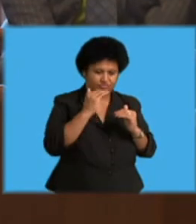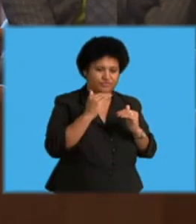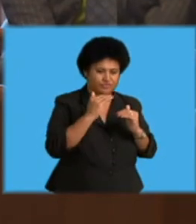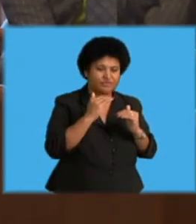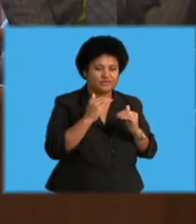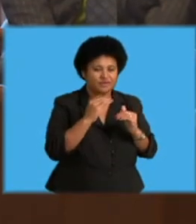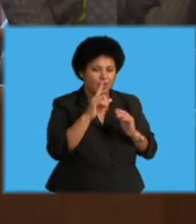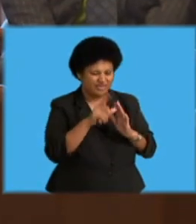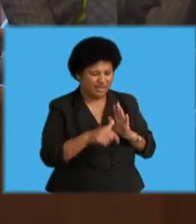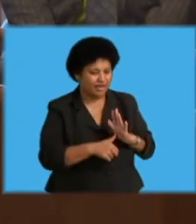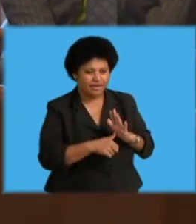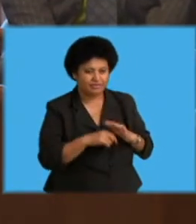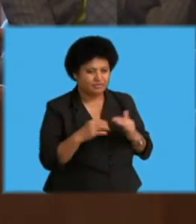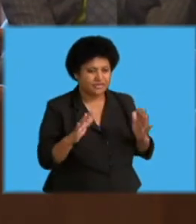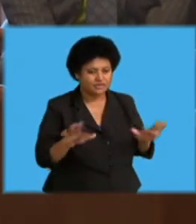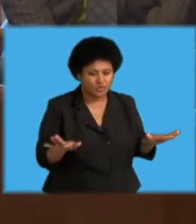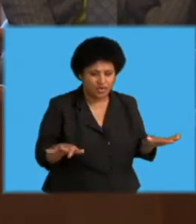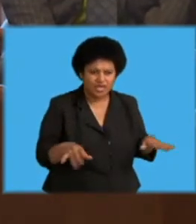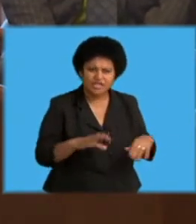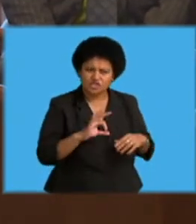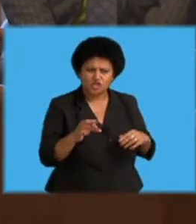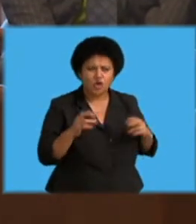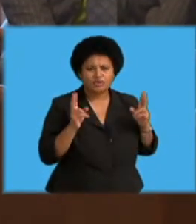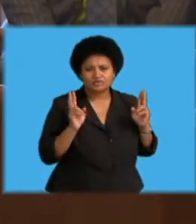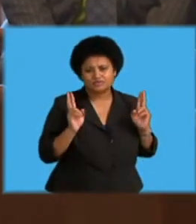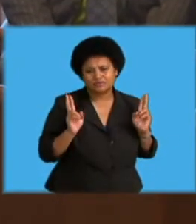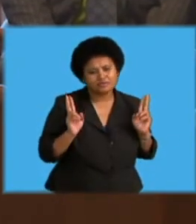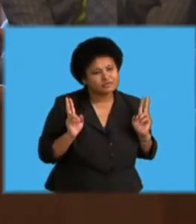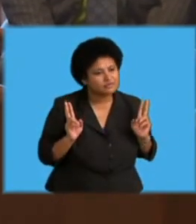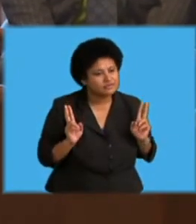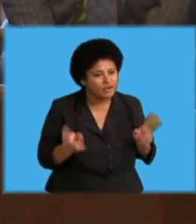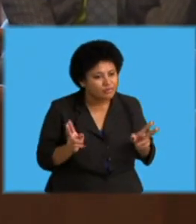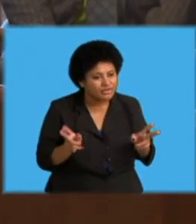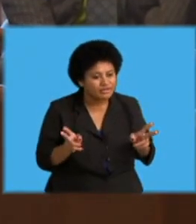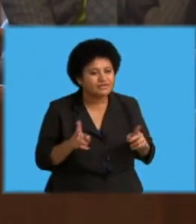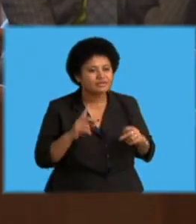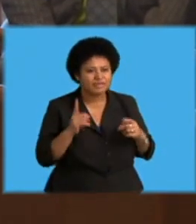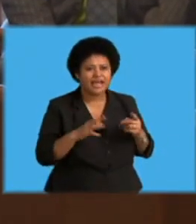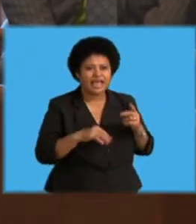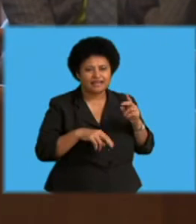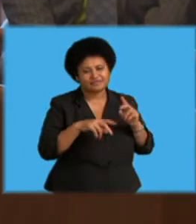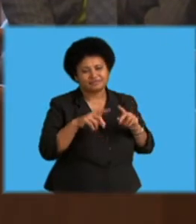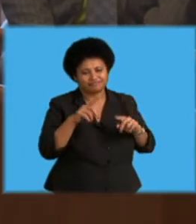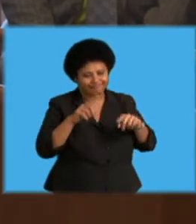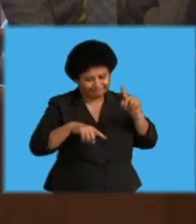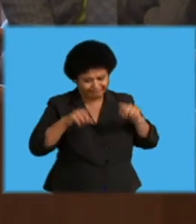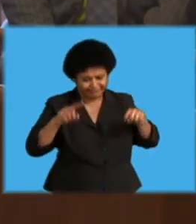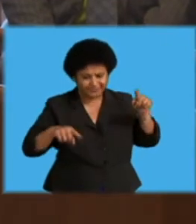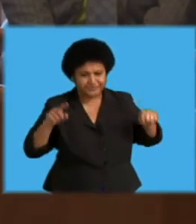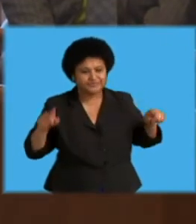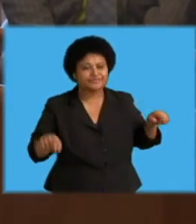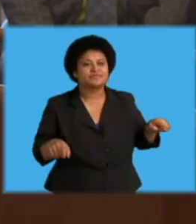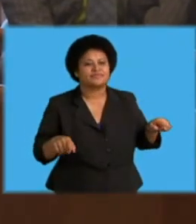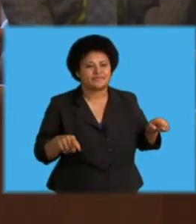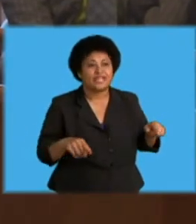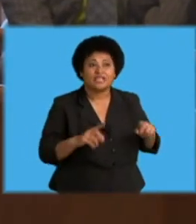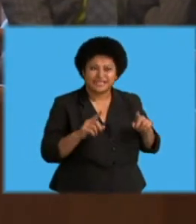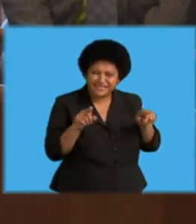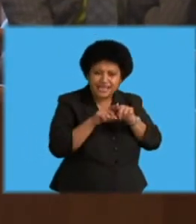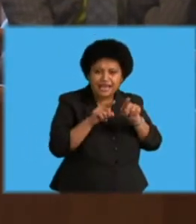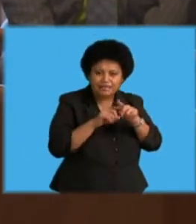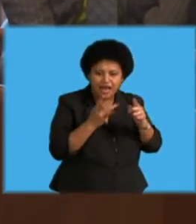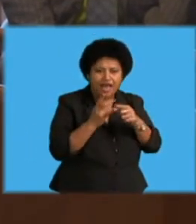aberrations. Not the norm, but they were aberrations. If you look at all developing countries in the world, they run deficits.